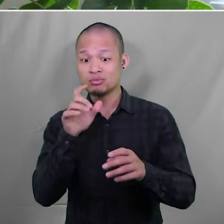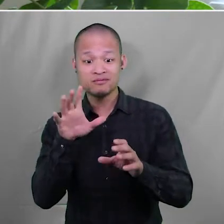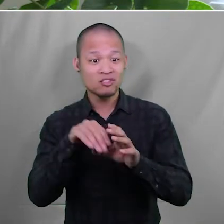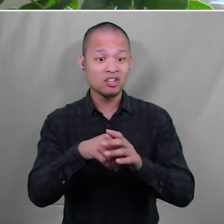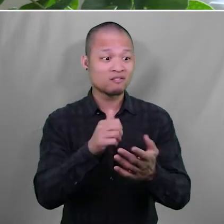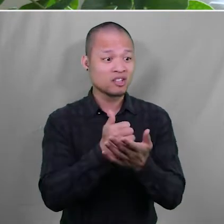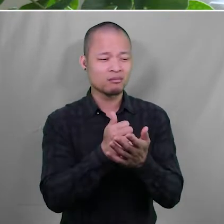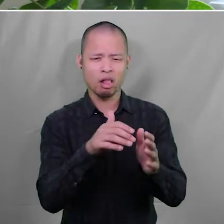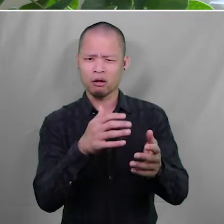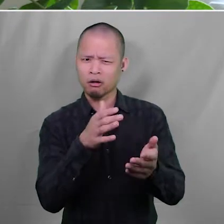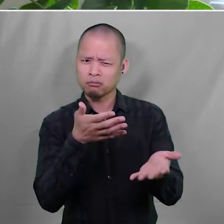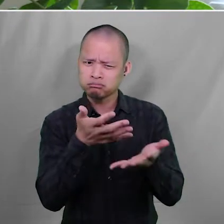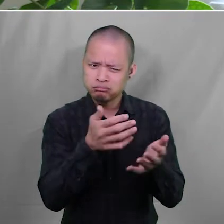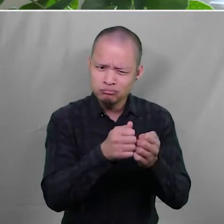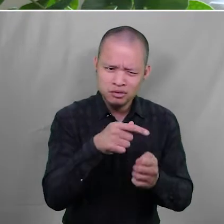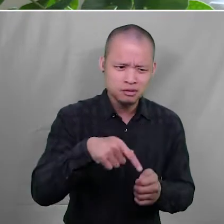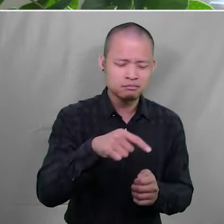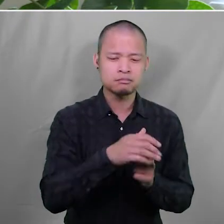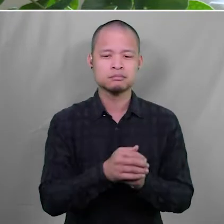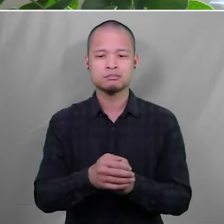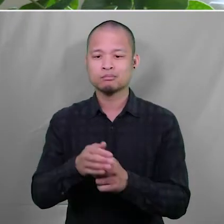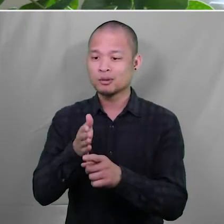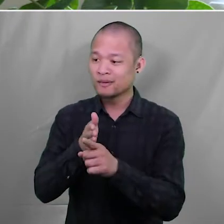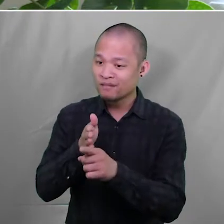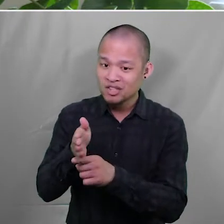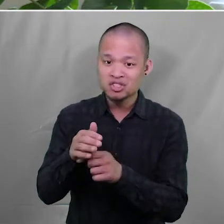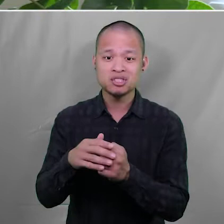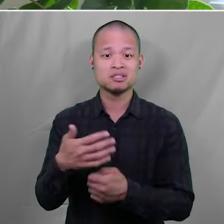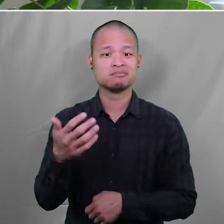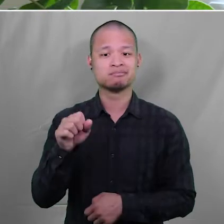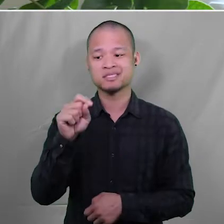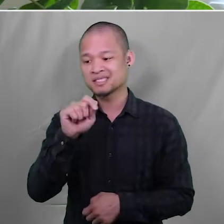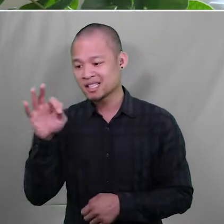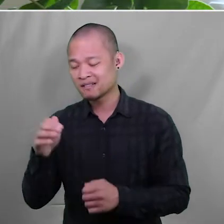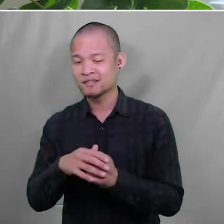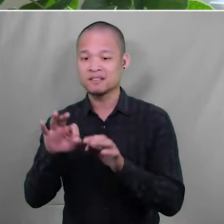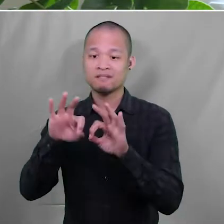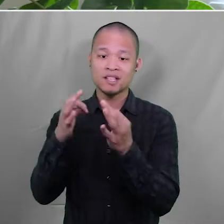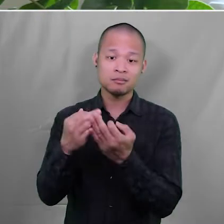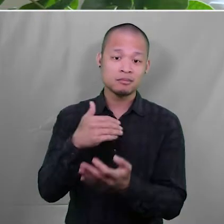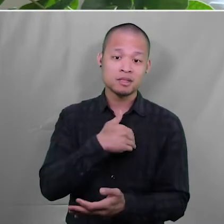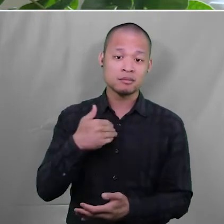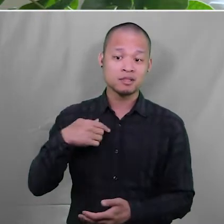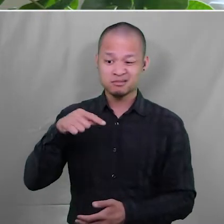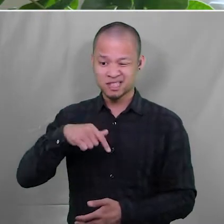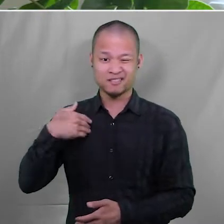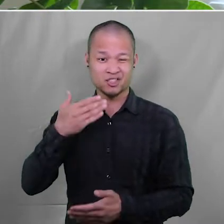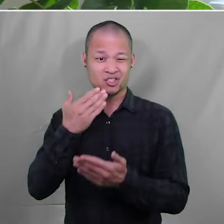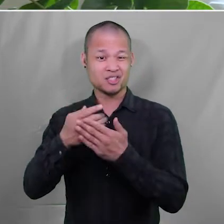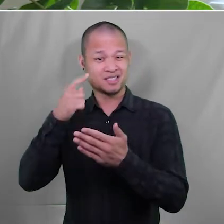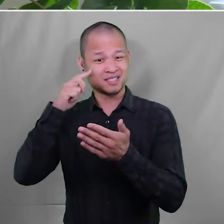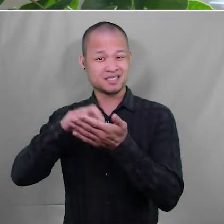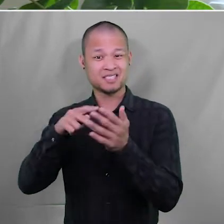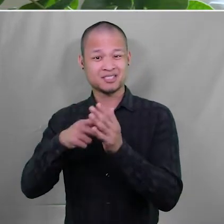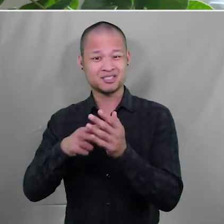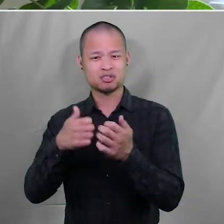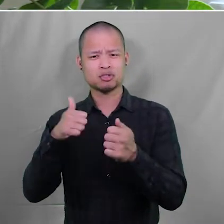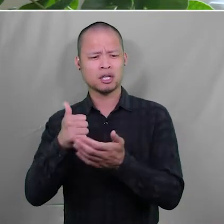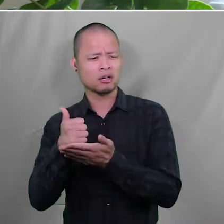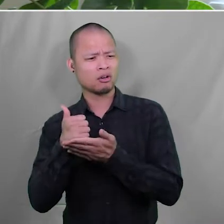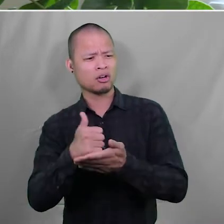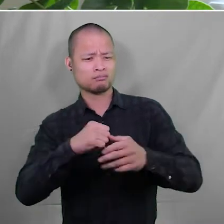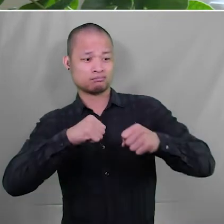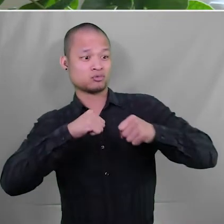them. And so well-meaning people such as professionals, staff, and family members protect people